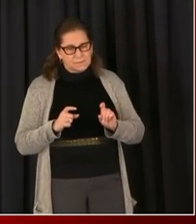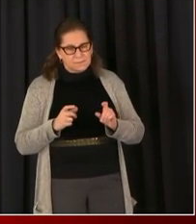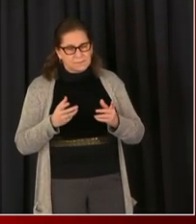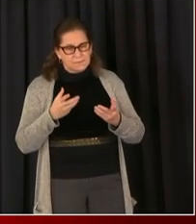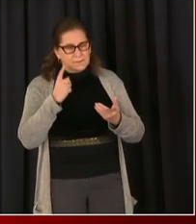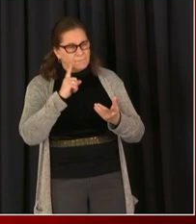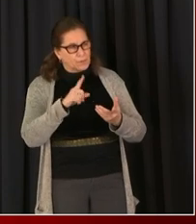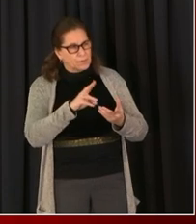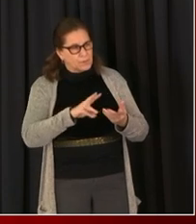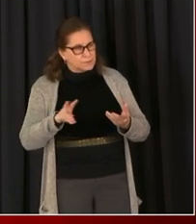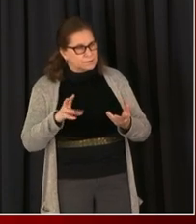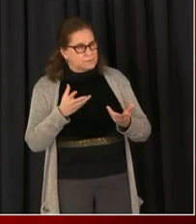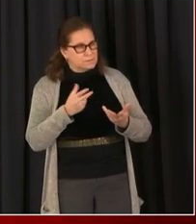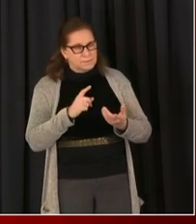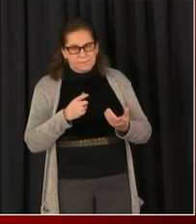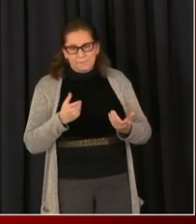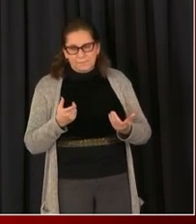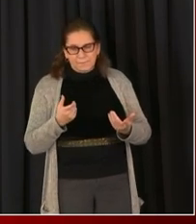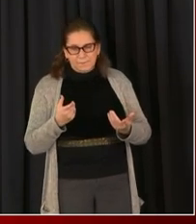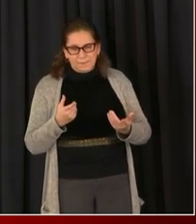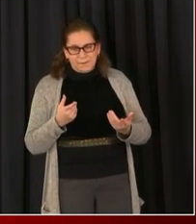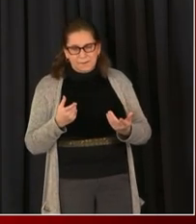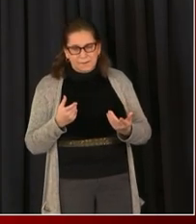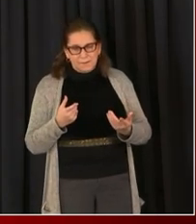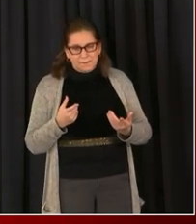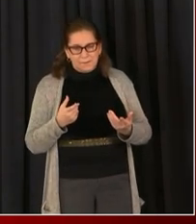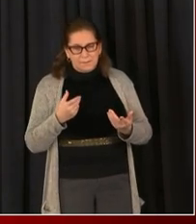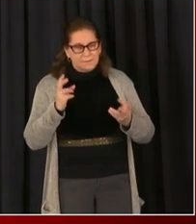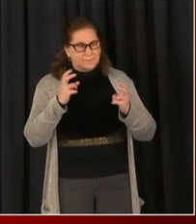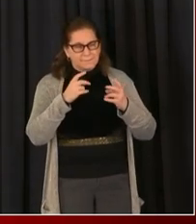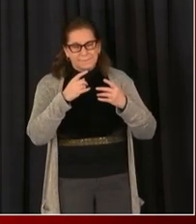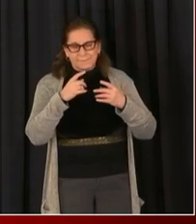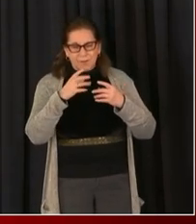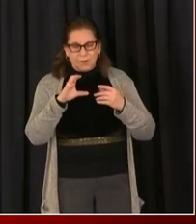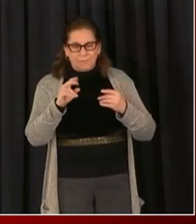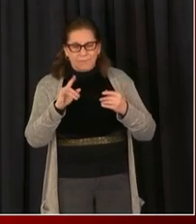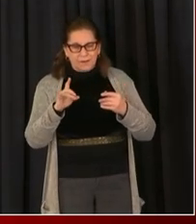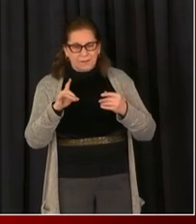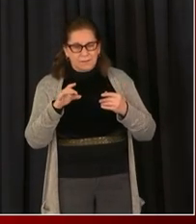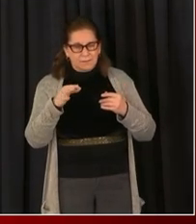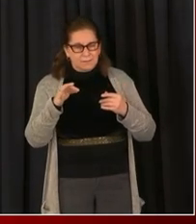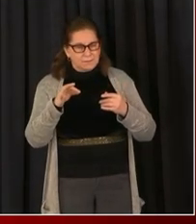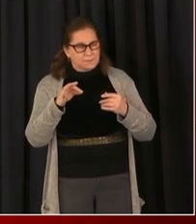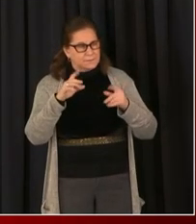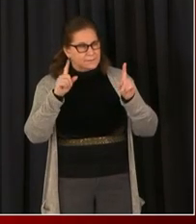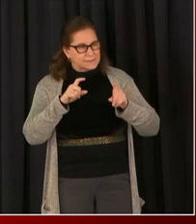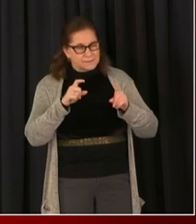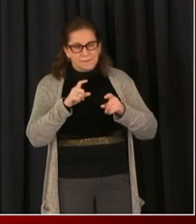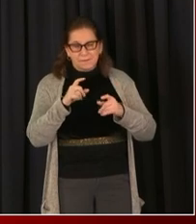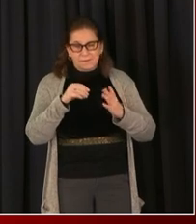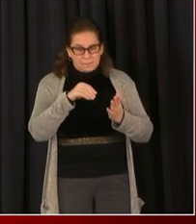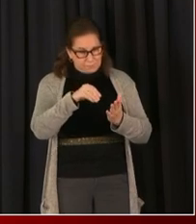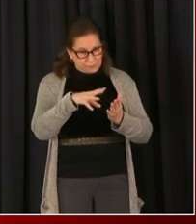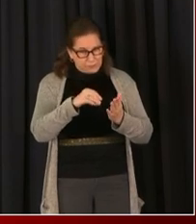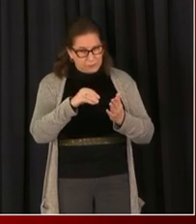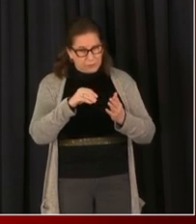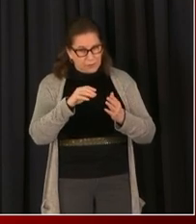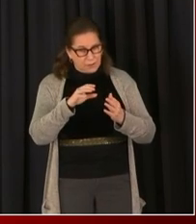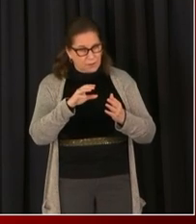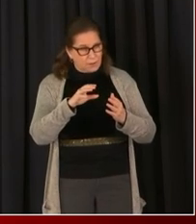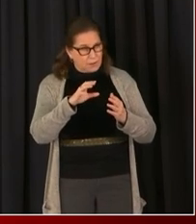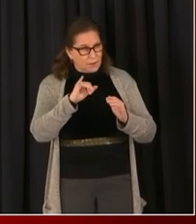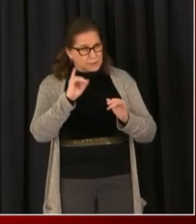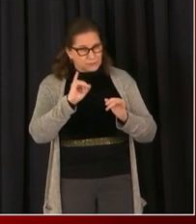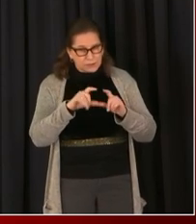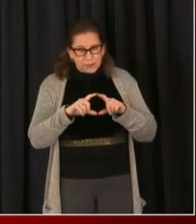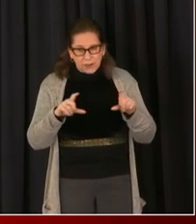now a photo of your insurance card. And if you don't have if you don't have insurance, you have to upload a photo of your driver's license or an